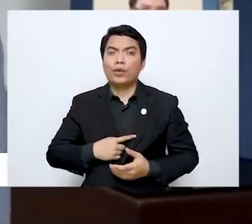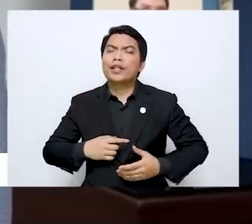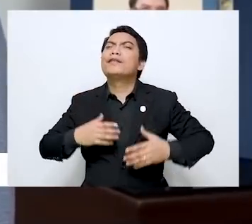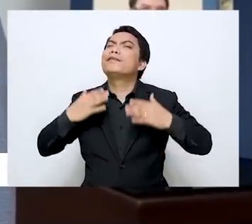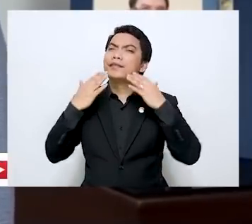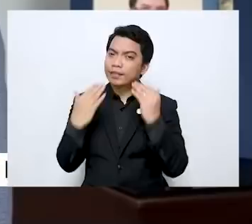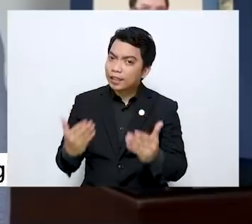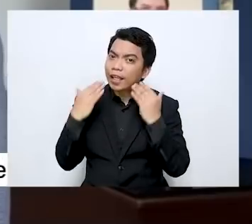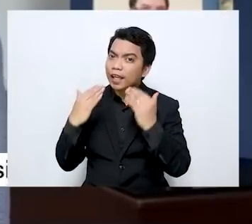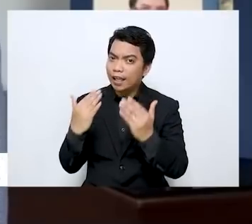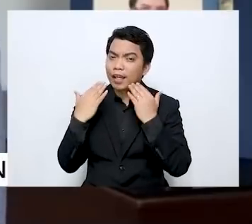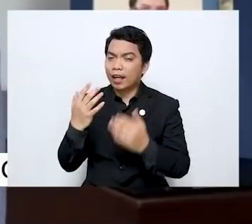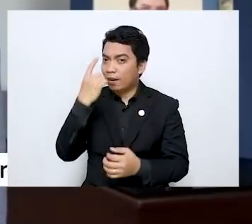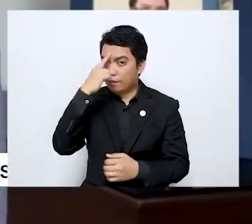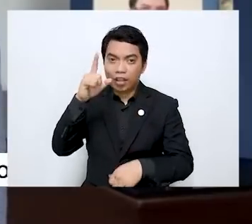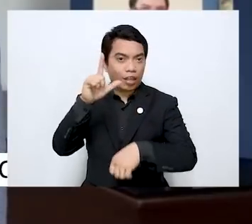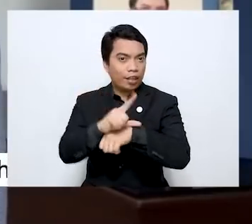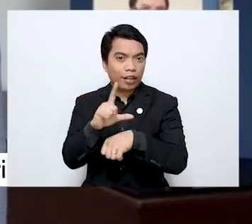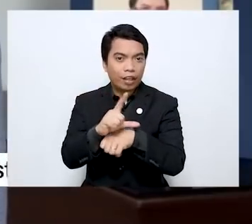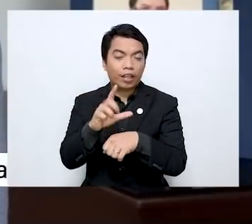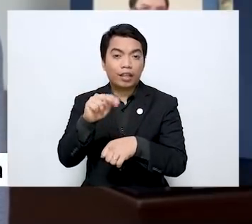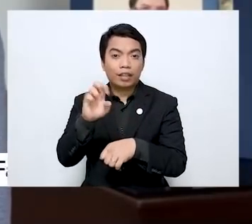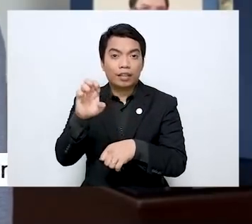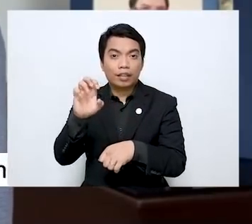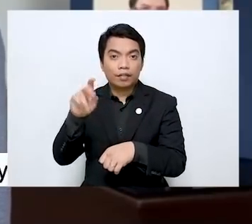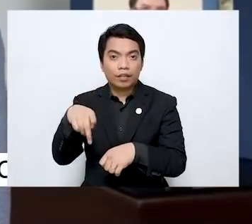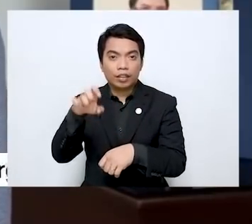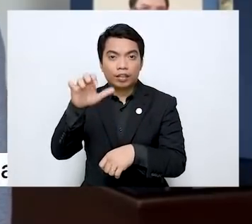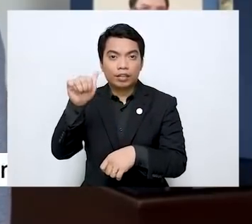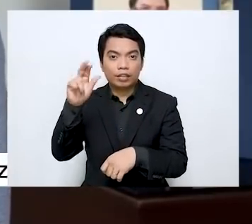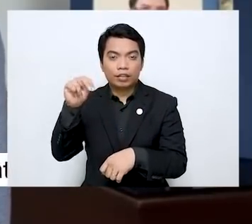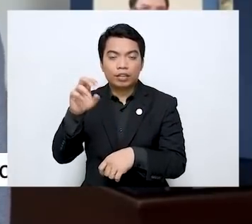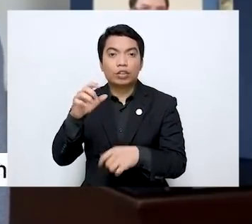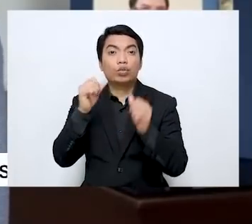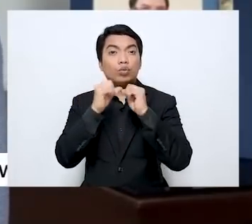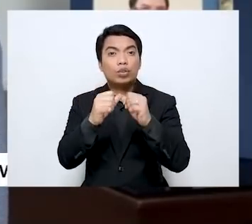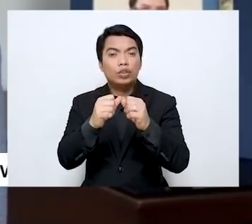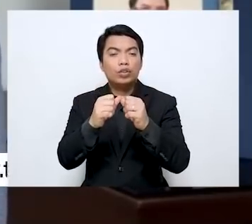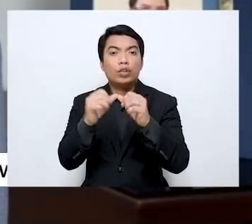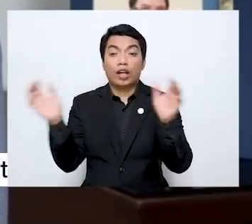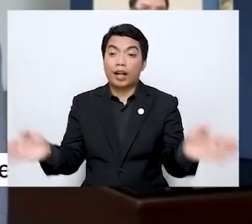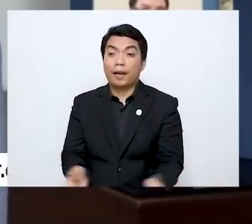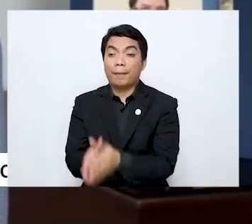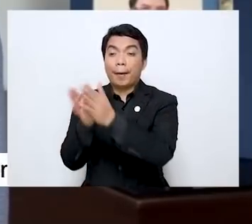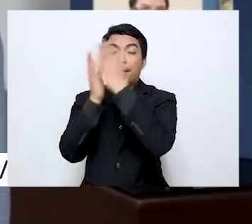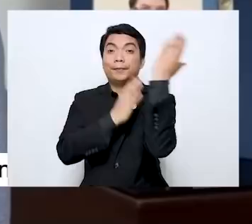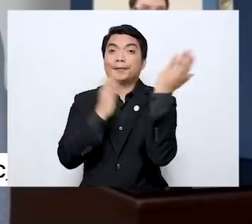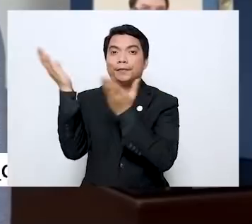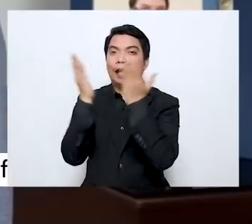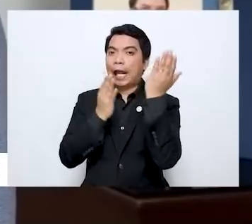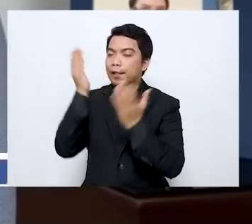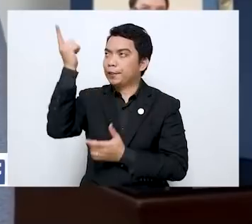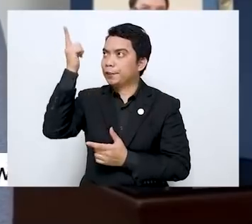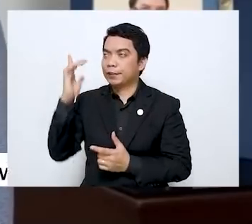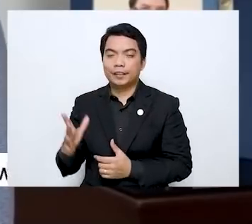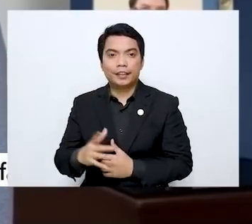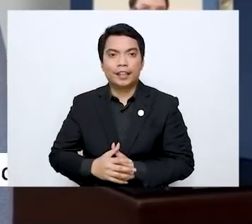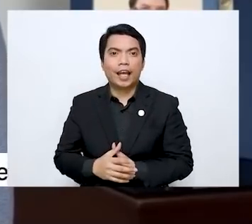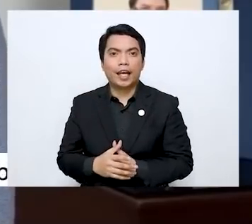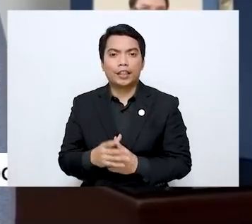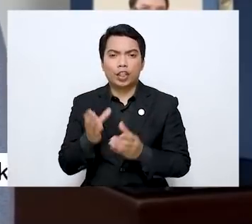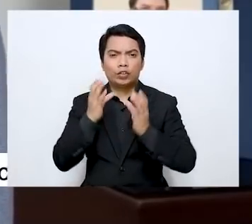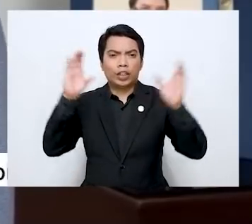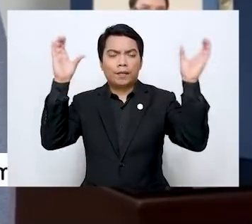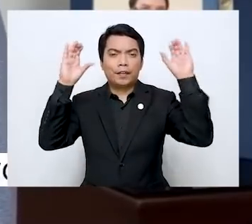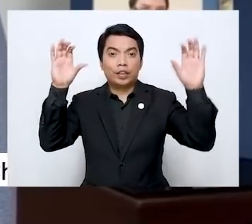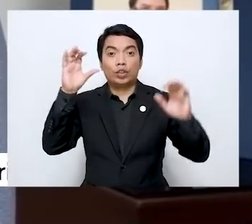grateful for the locale of Nepean to continue to praise and serve our Lord God as they celebrate